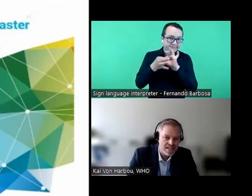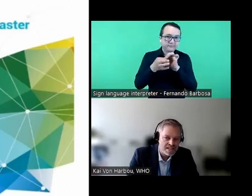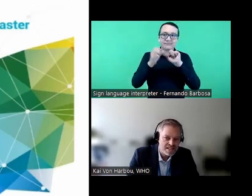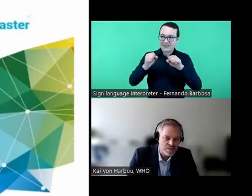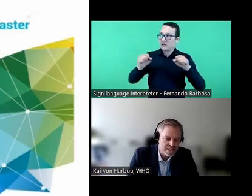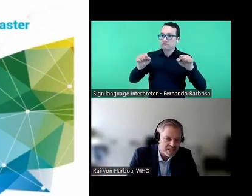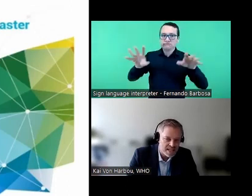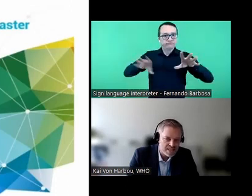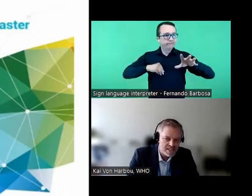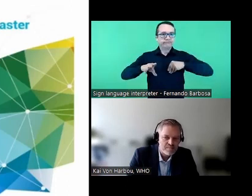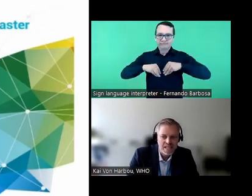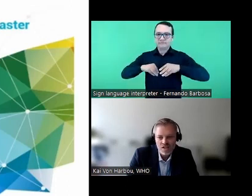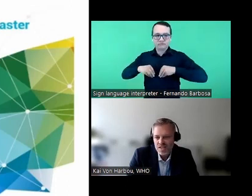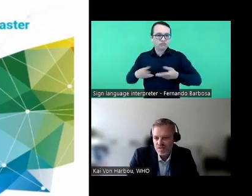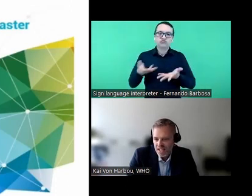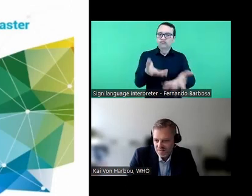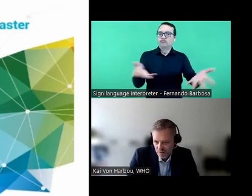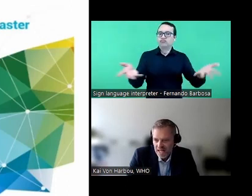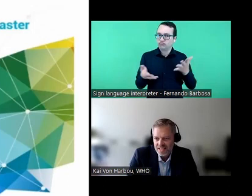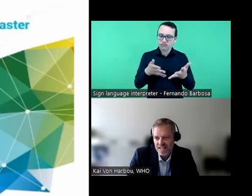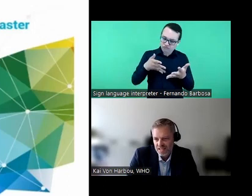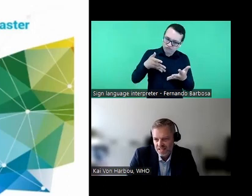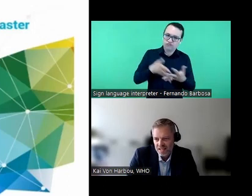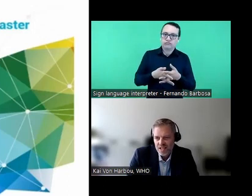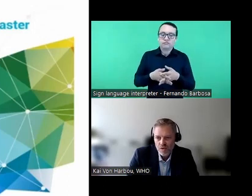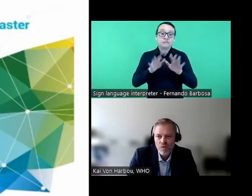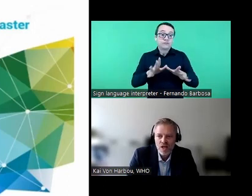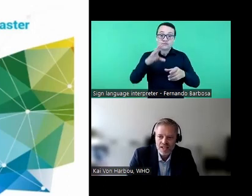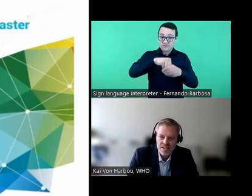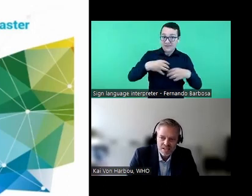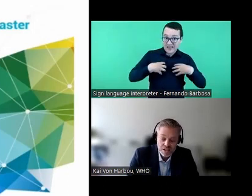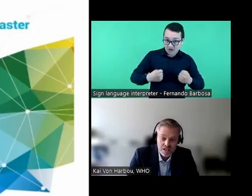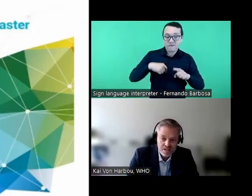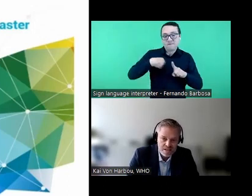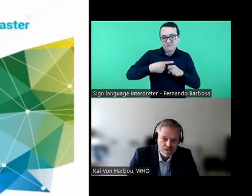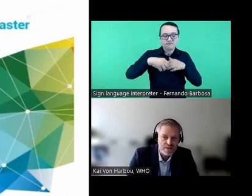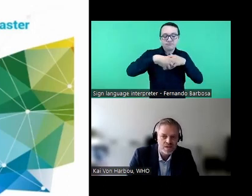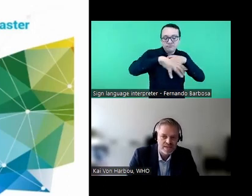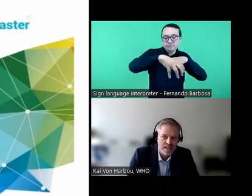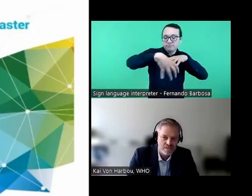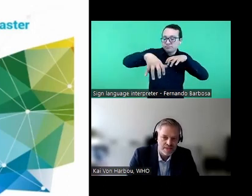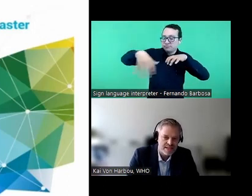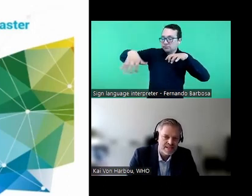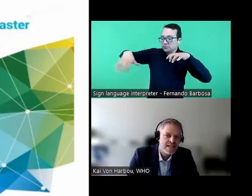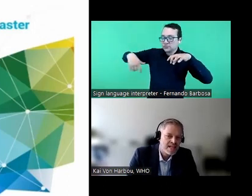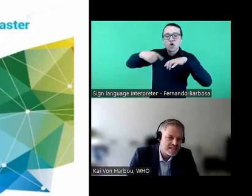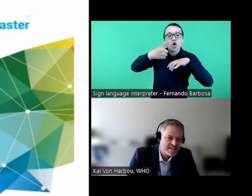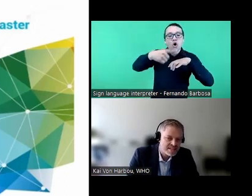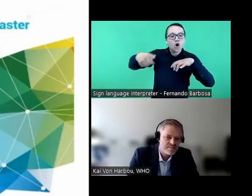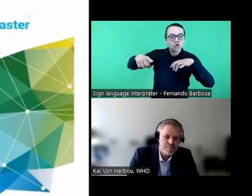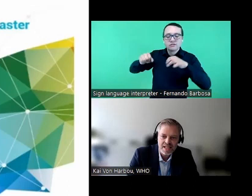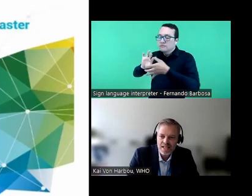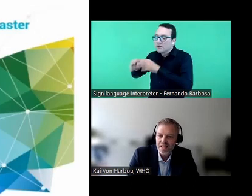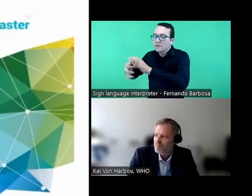all actors within health, but also from other sectors who are working to reduce health risks. And